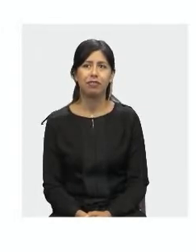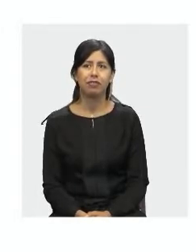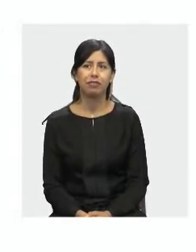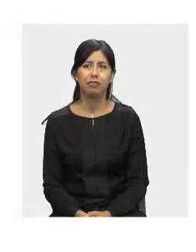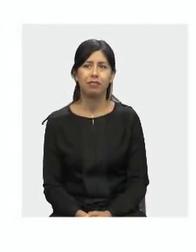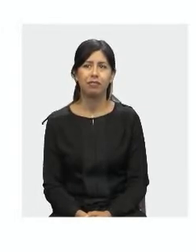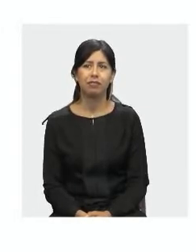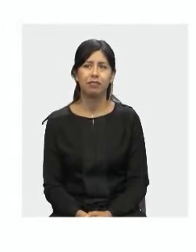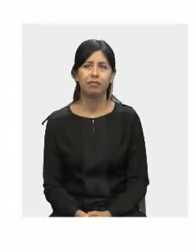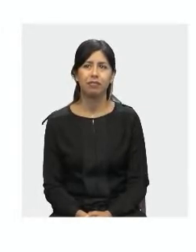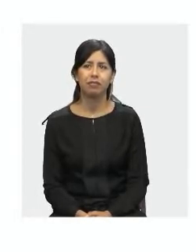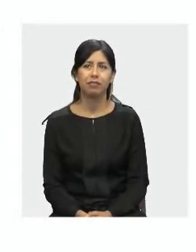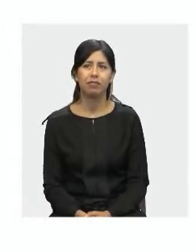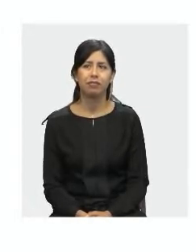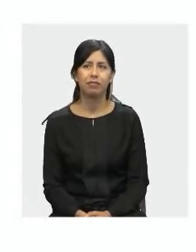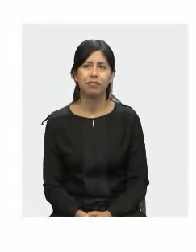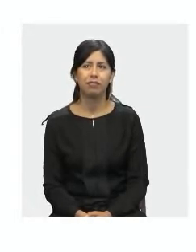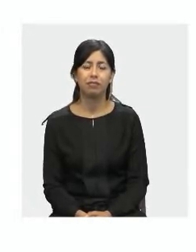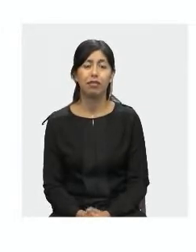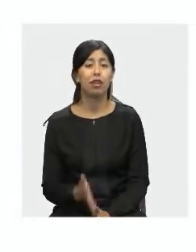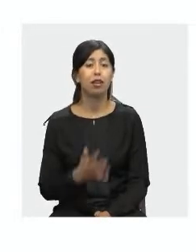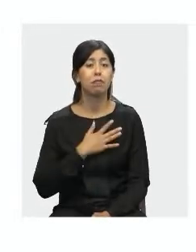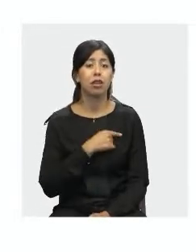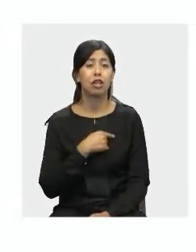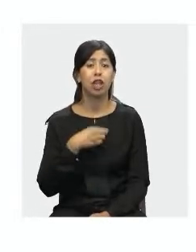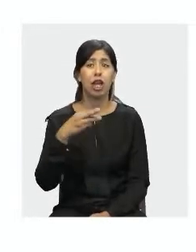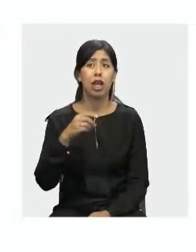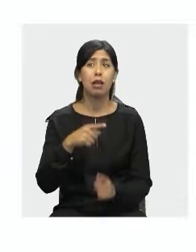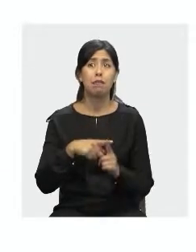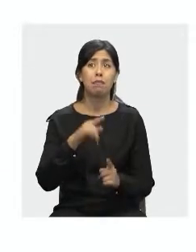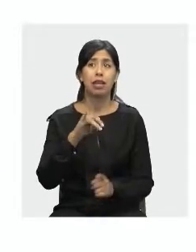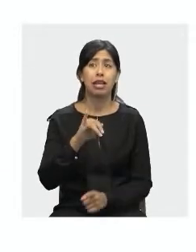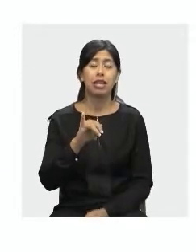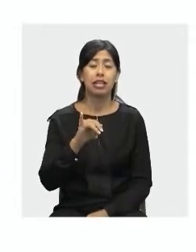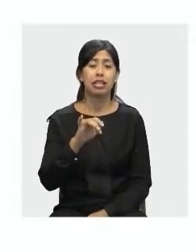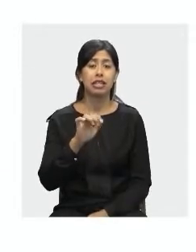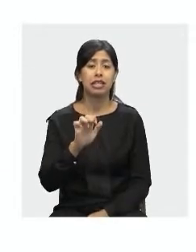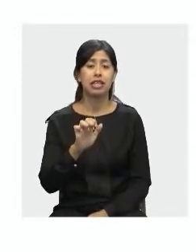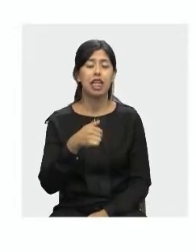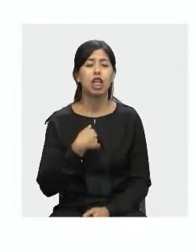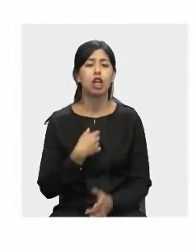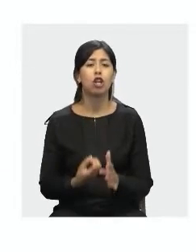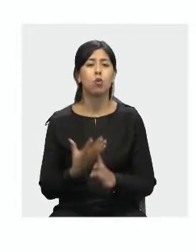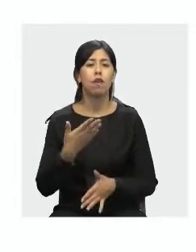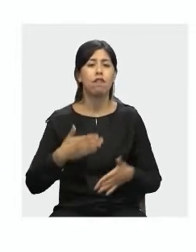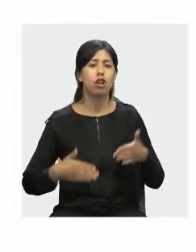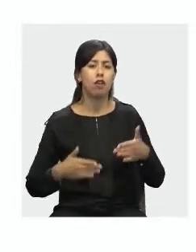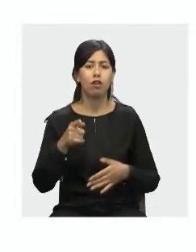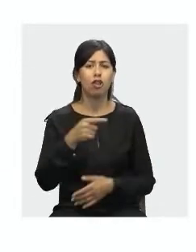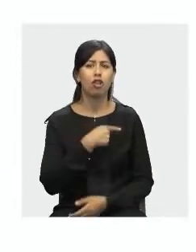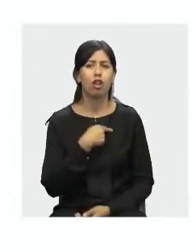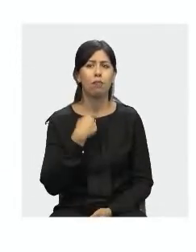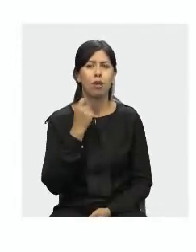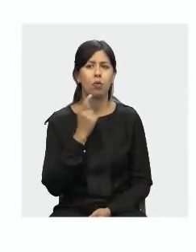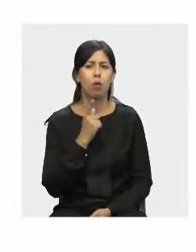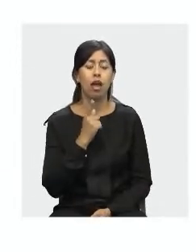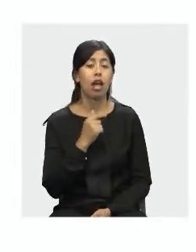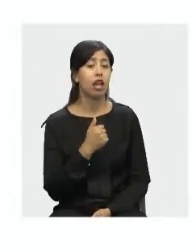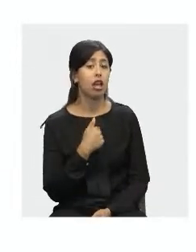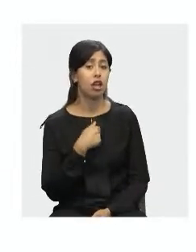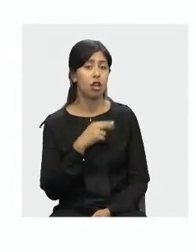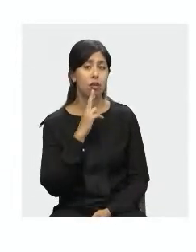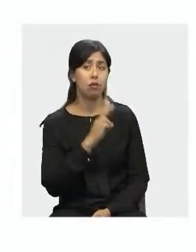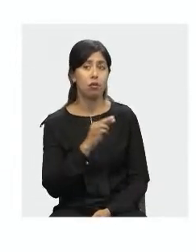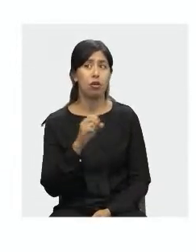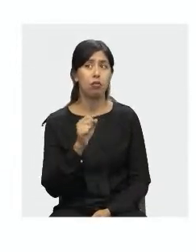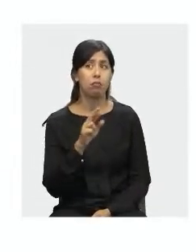My name is Moxie. I'm a new robot. What is your name? I'm Riley. It's nice to meet you, Riley. What do you do